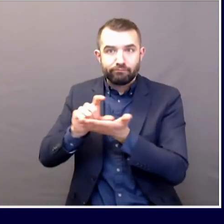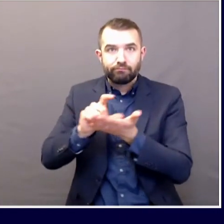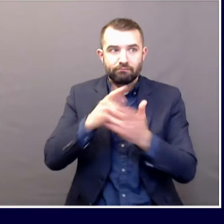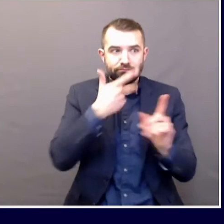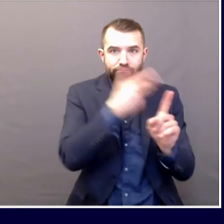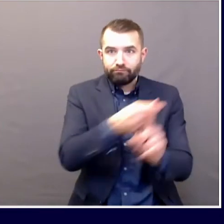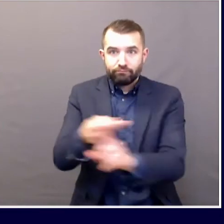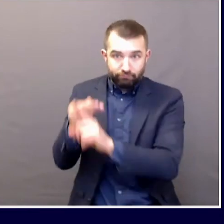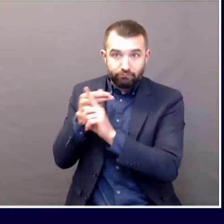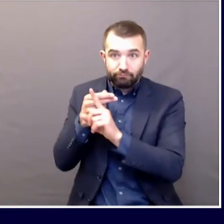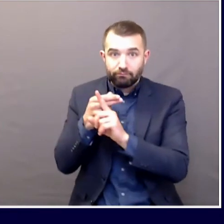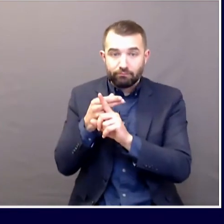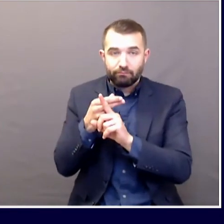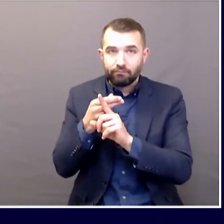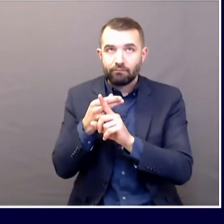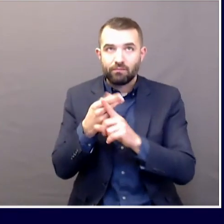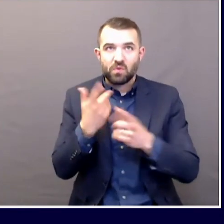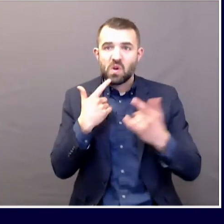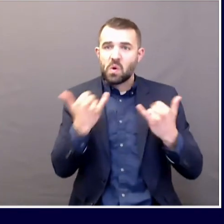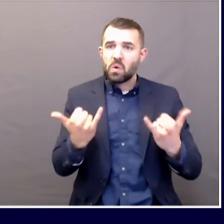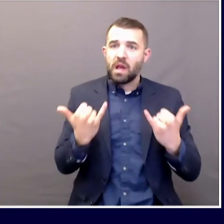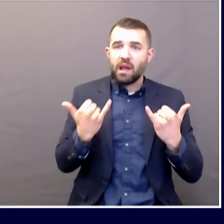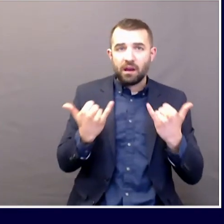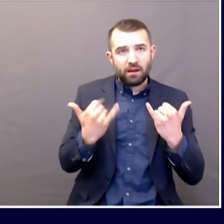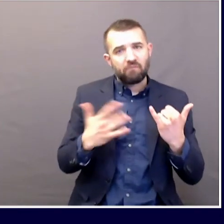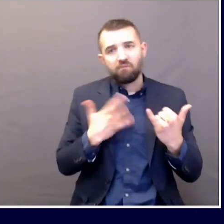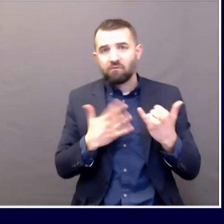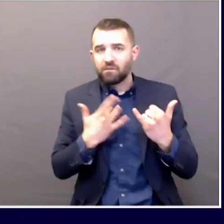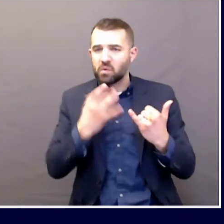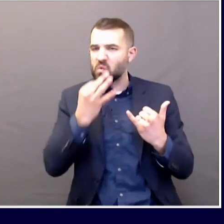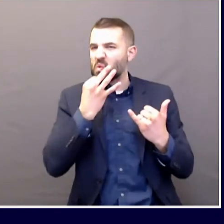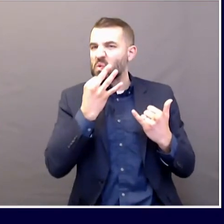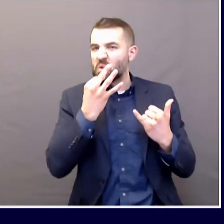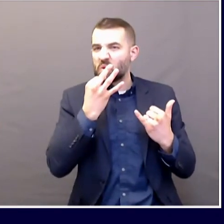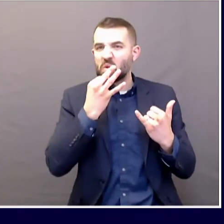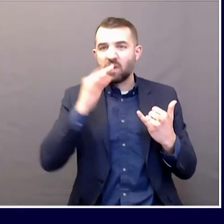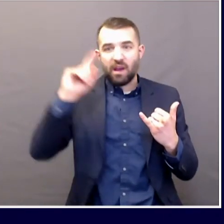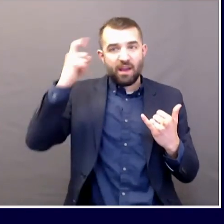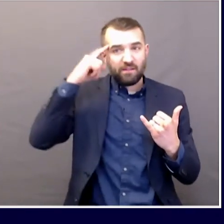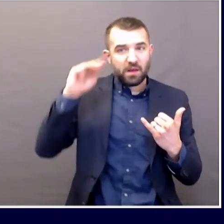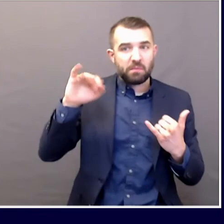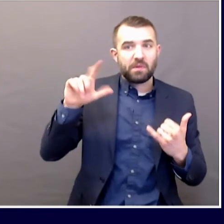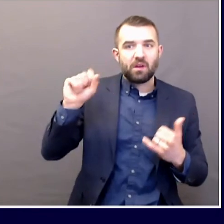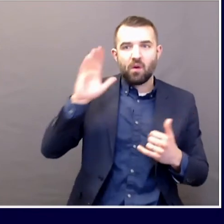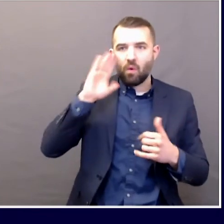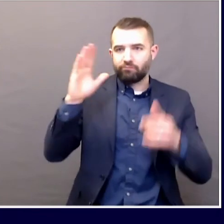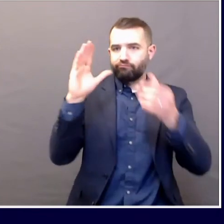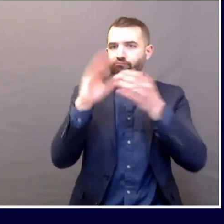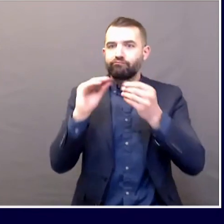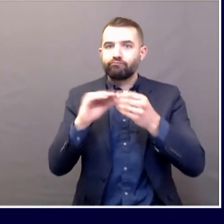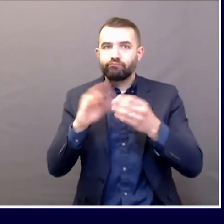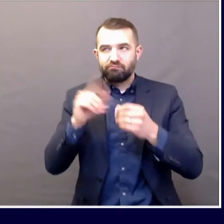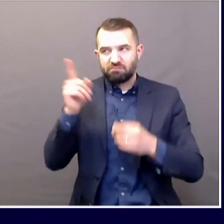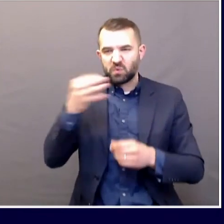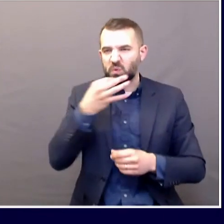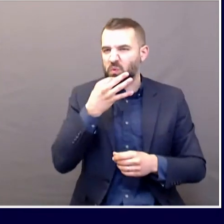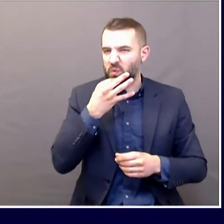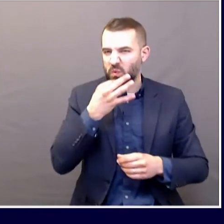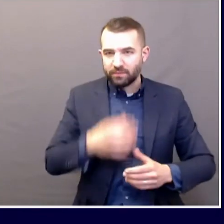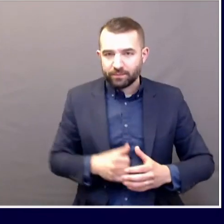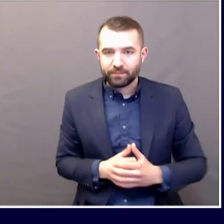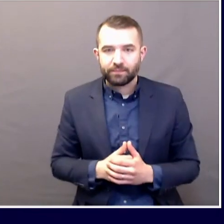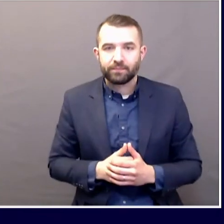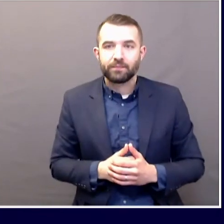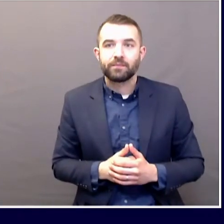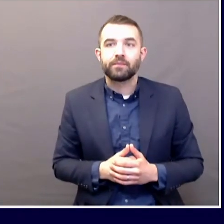that point now. And again, I suspect that Governor Mills will have a lot more to talk about on this issue very soon. Okay. And Dr. Shah,